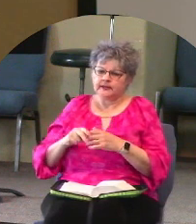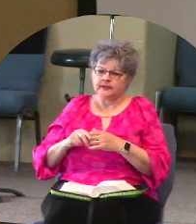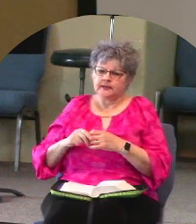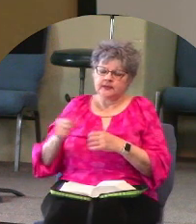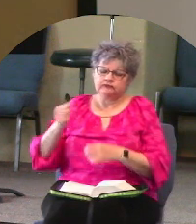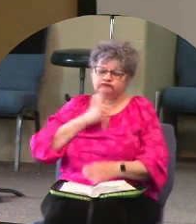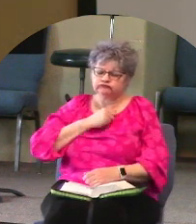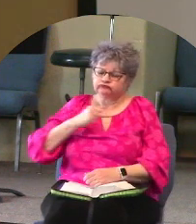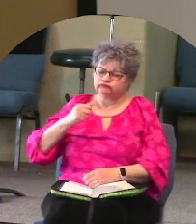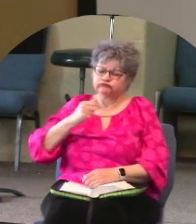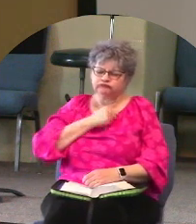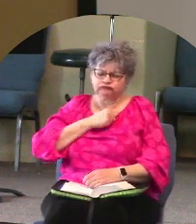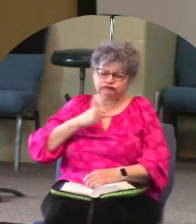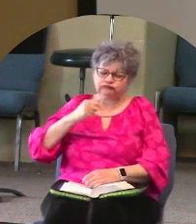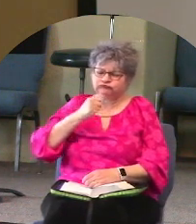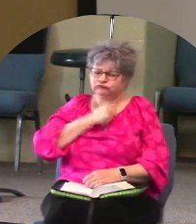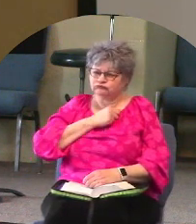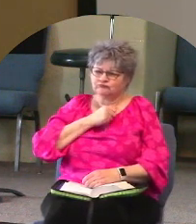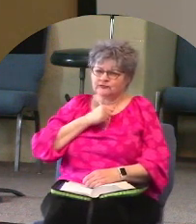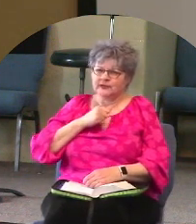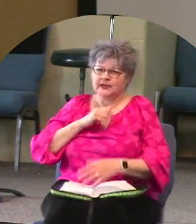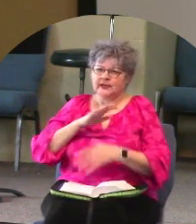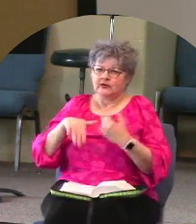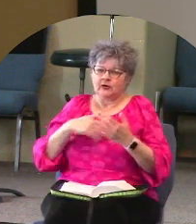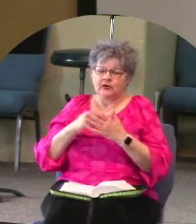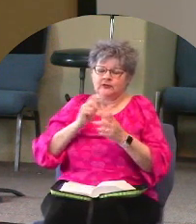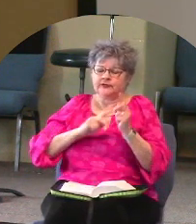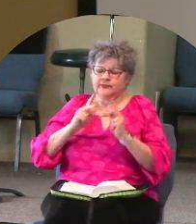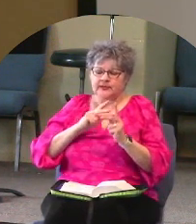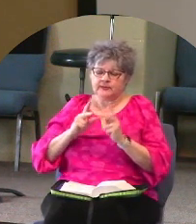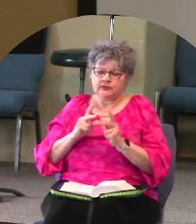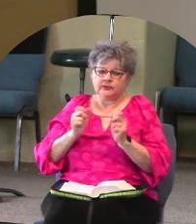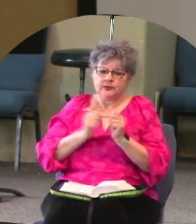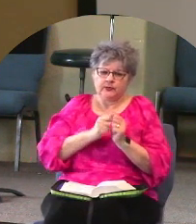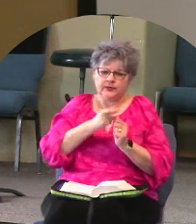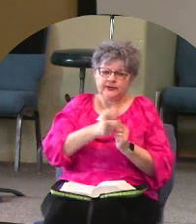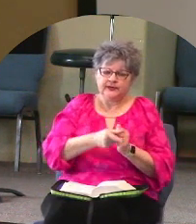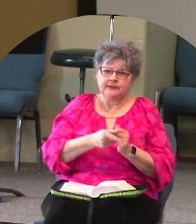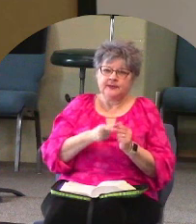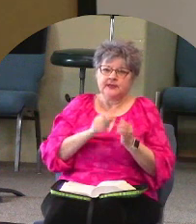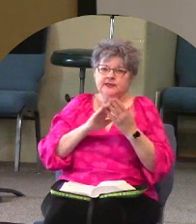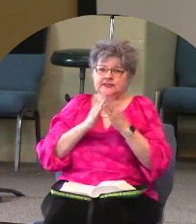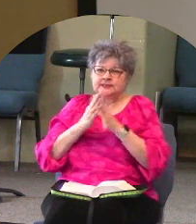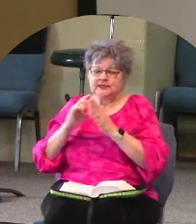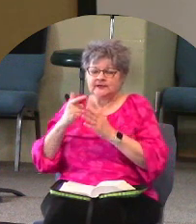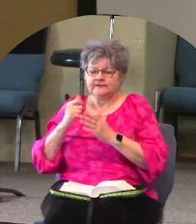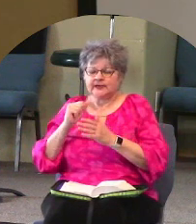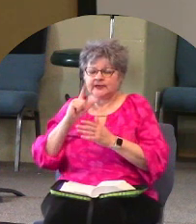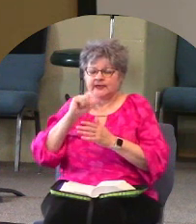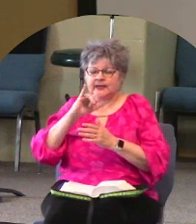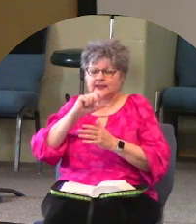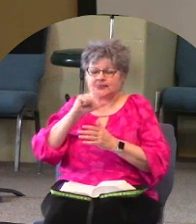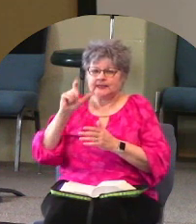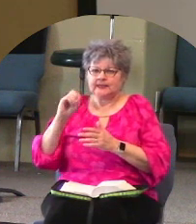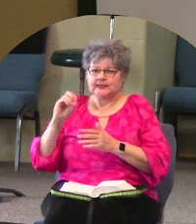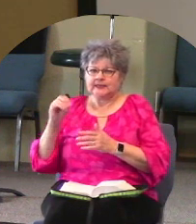breasts. And all his acquaintances and the women who accompanied him from Galilee were standing at a distance seeing these